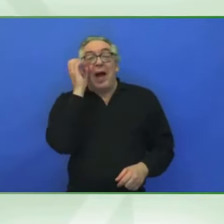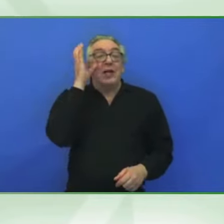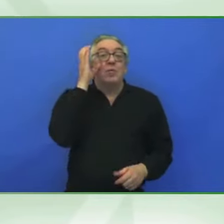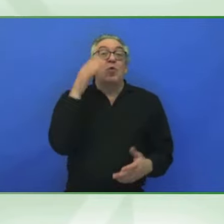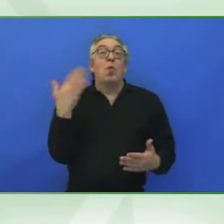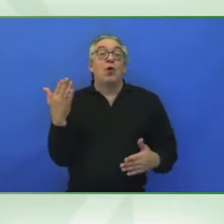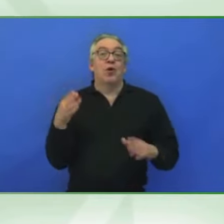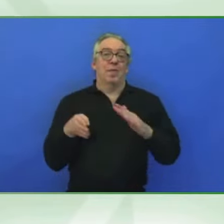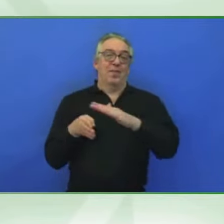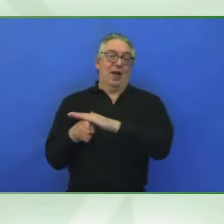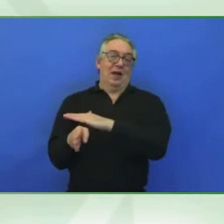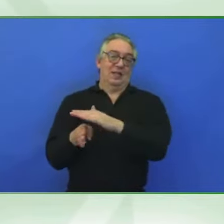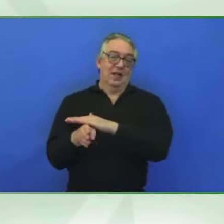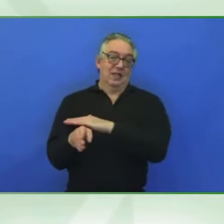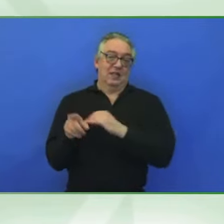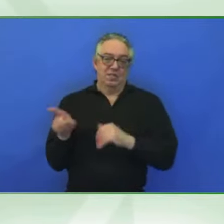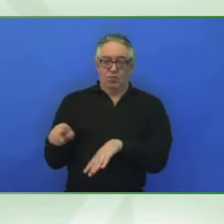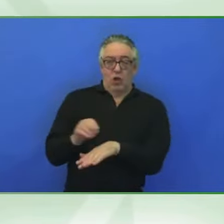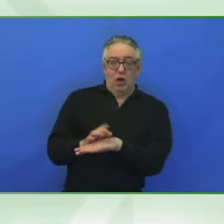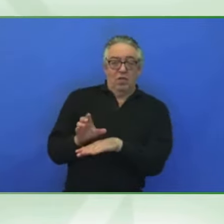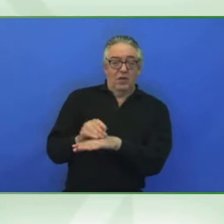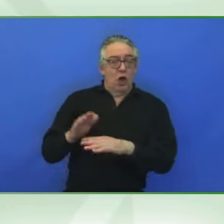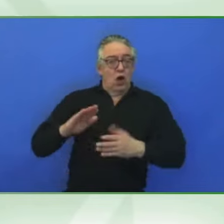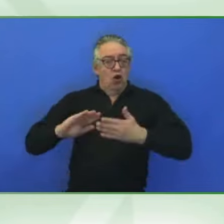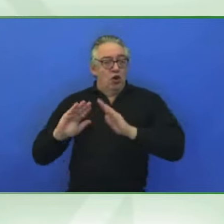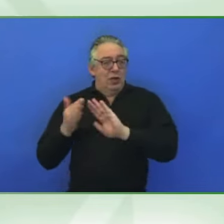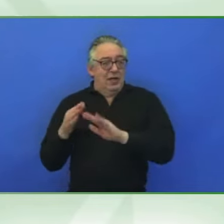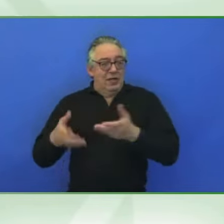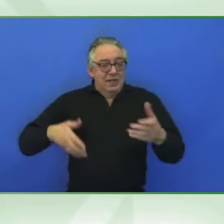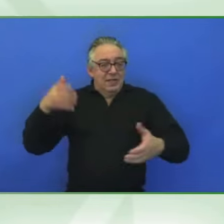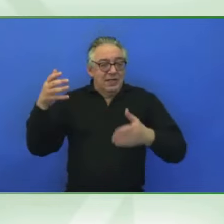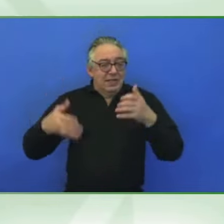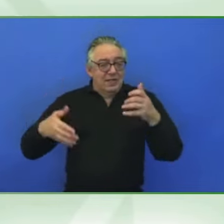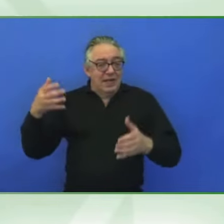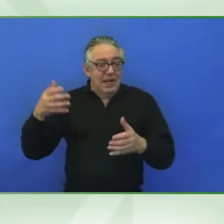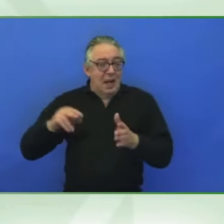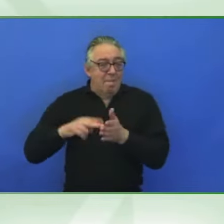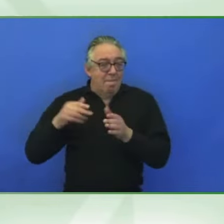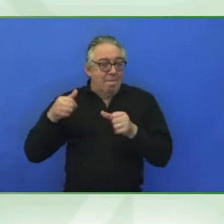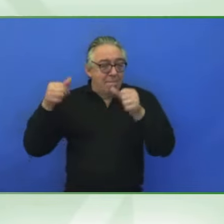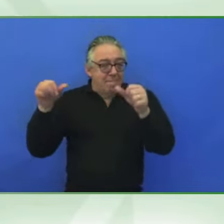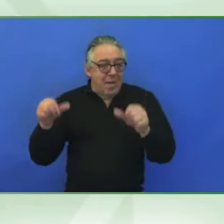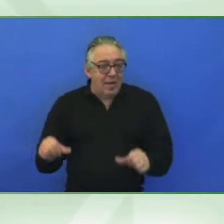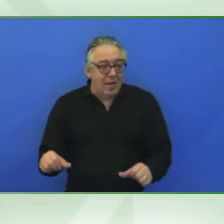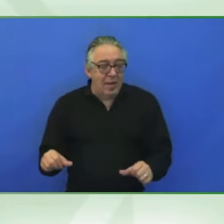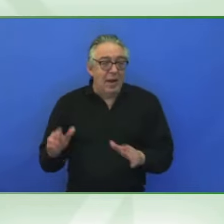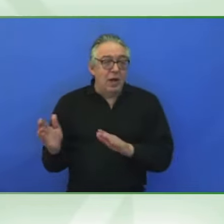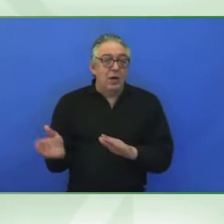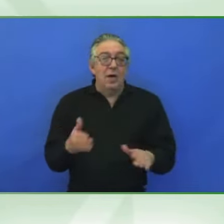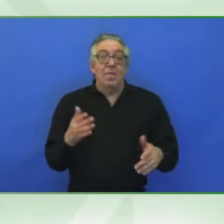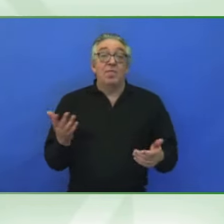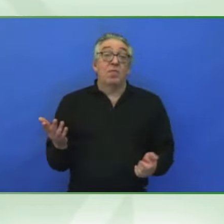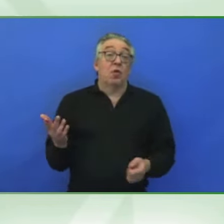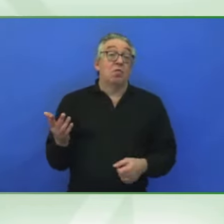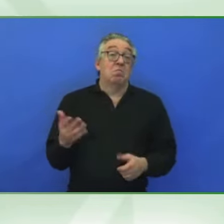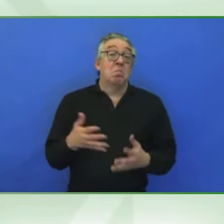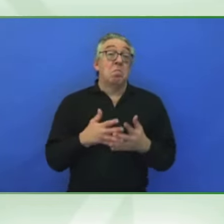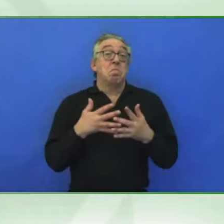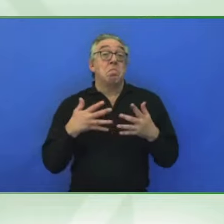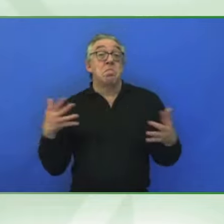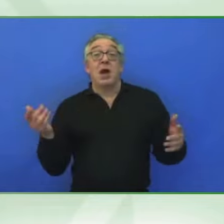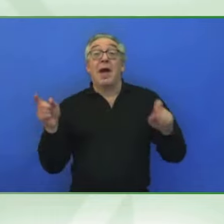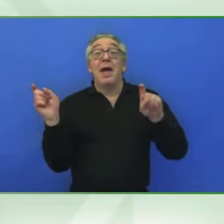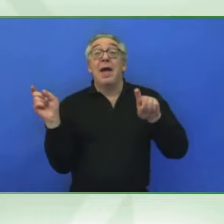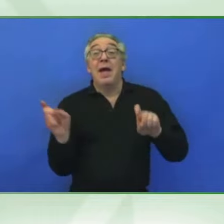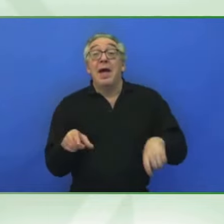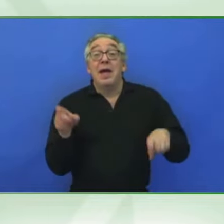advising on town planning, major infrastructure projects like the Cape Town World Cup Stadium and accessible transport systems in Cape